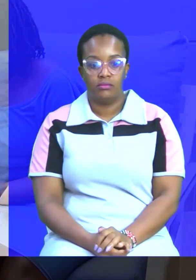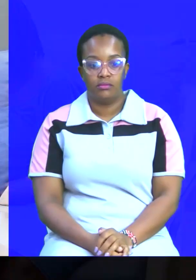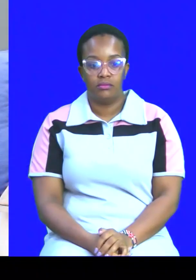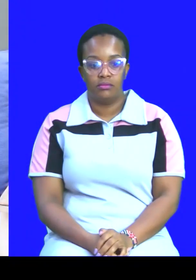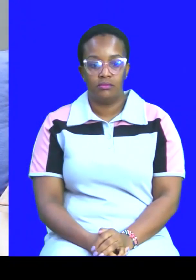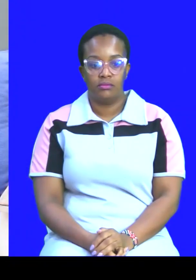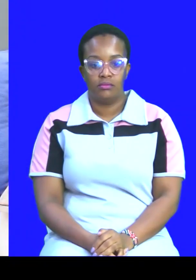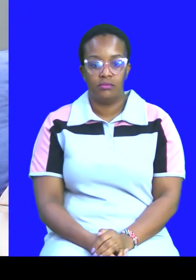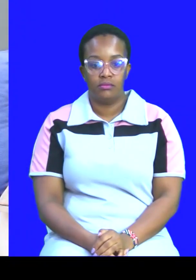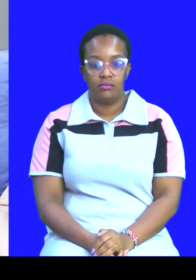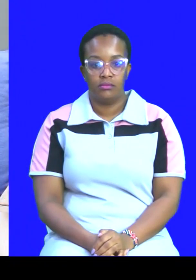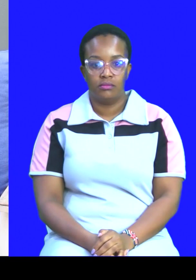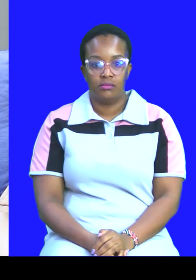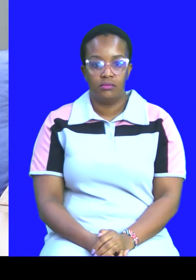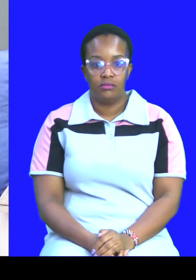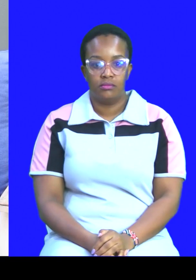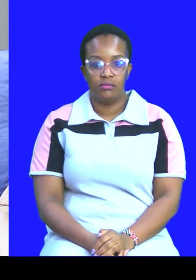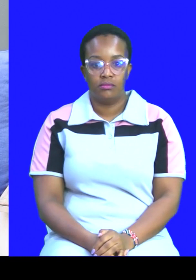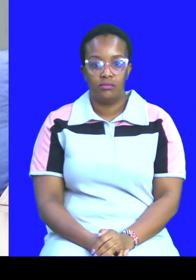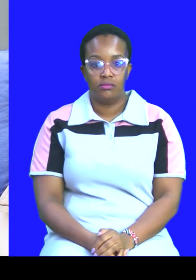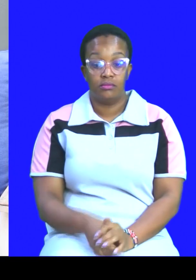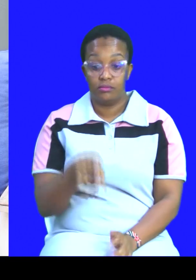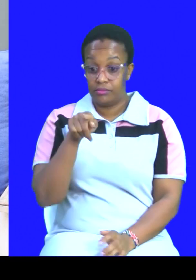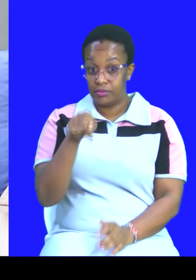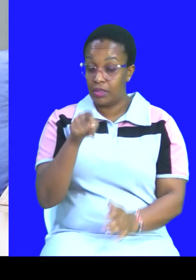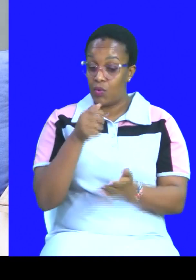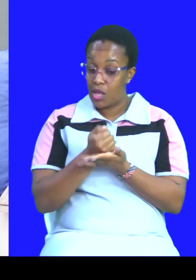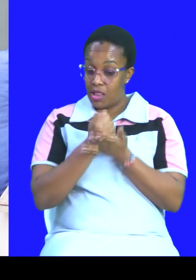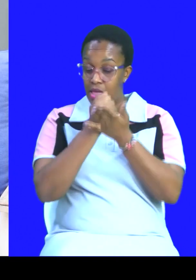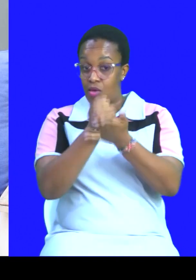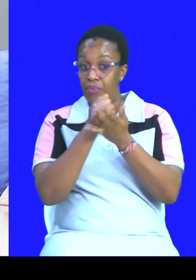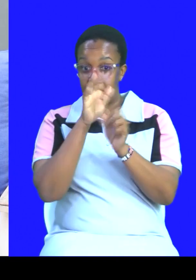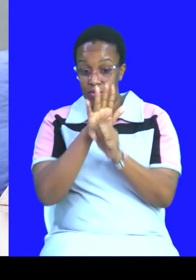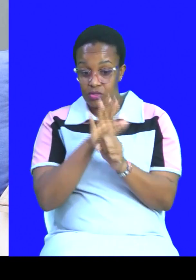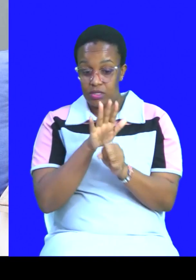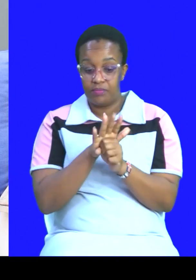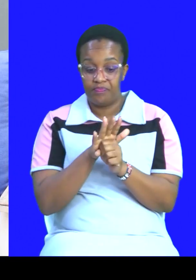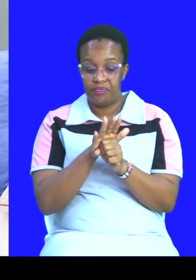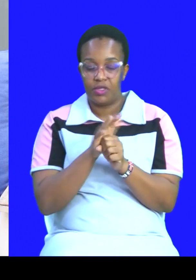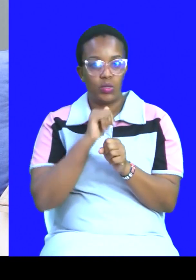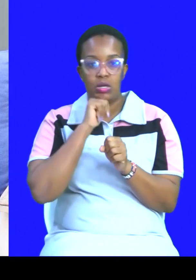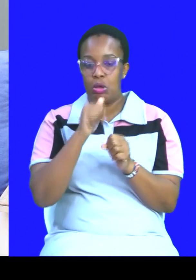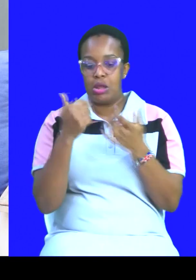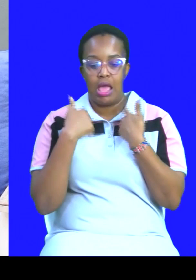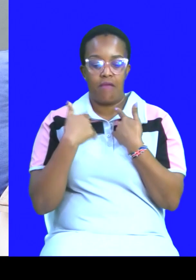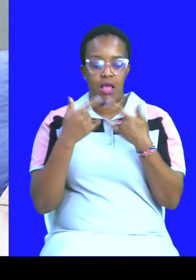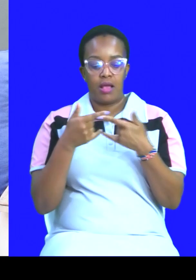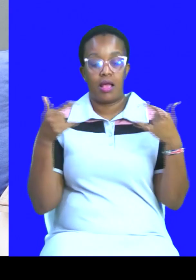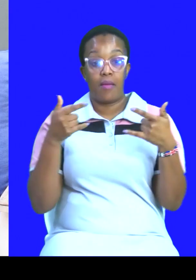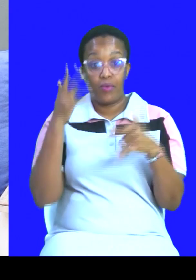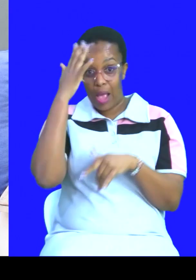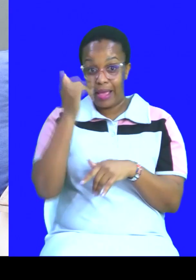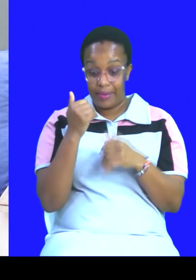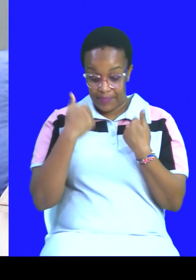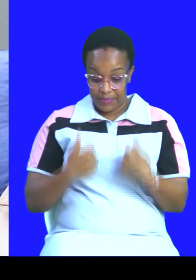um, I think this will help a lot. Like it won't leave a gap, because me, I believe